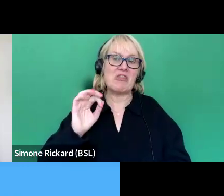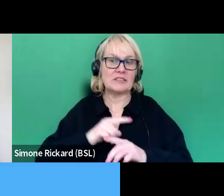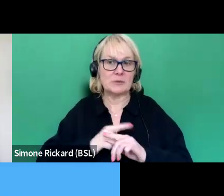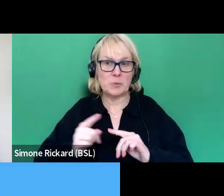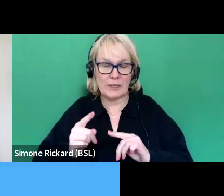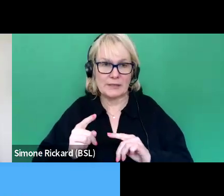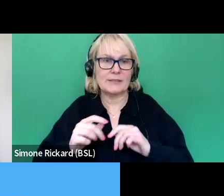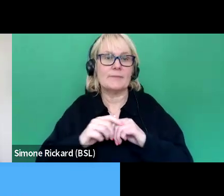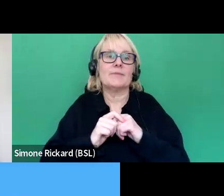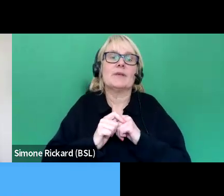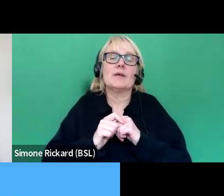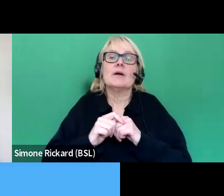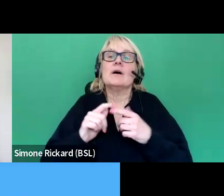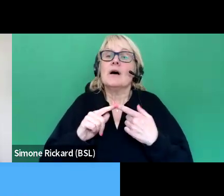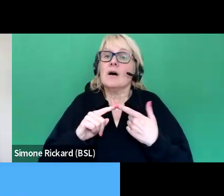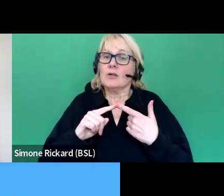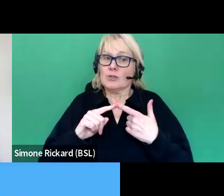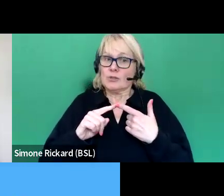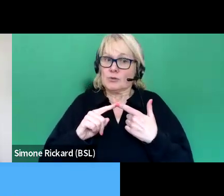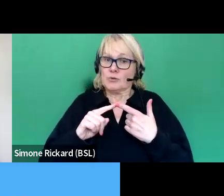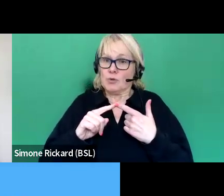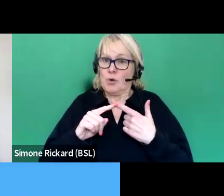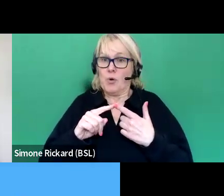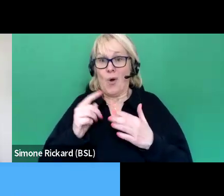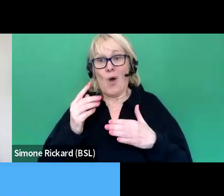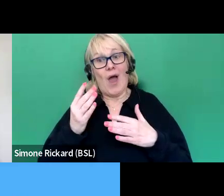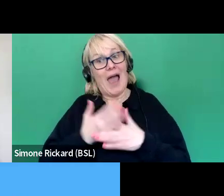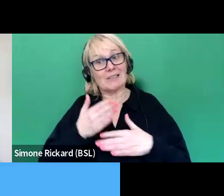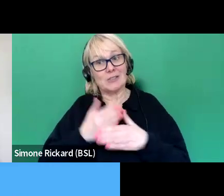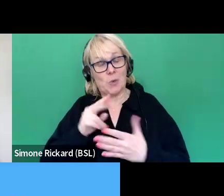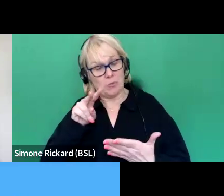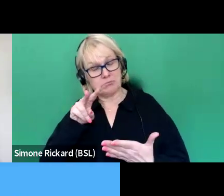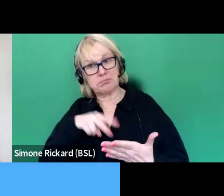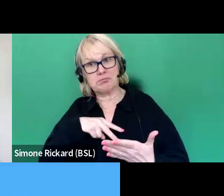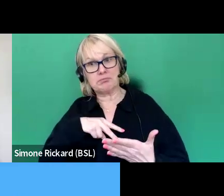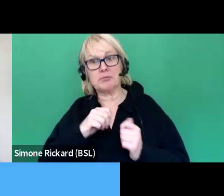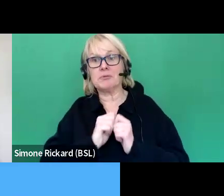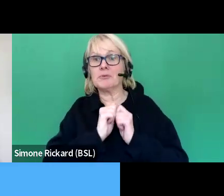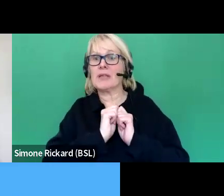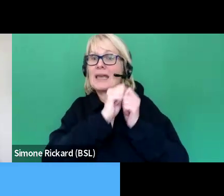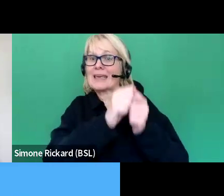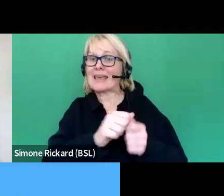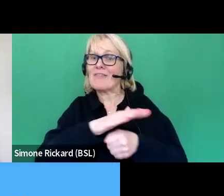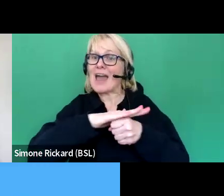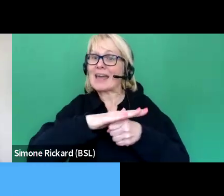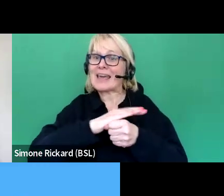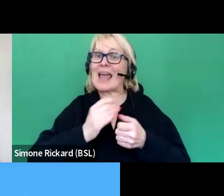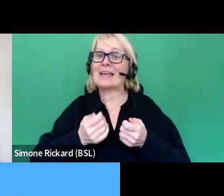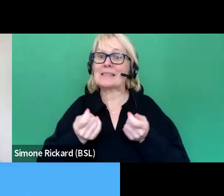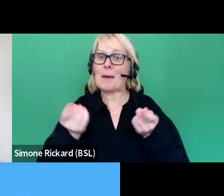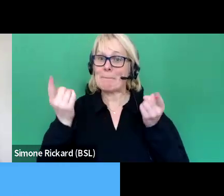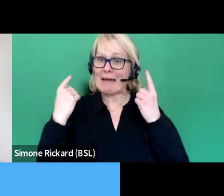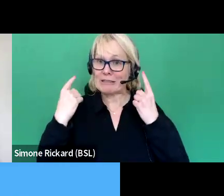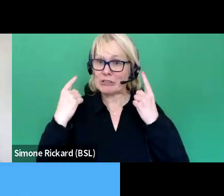back. Once Access to Work looks at your application, you will be assigned with a case manager who will handle your case and will make the